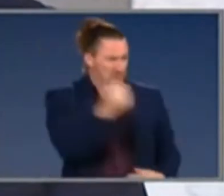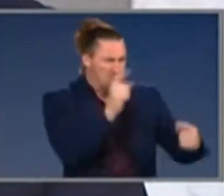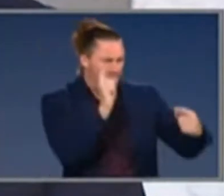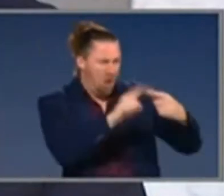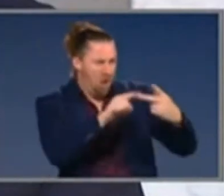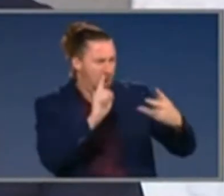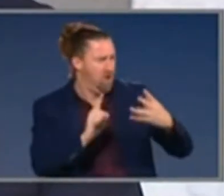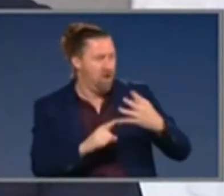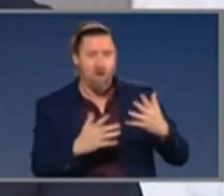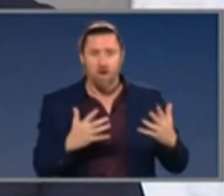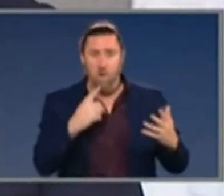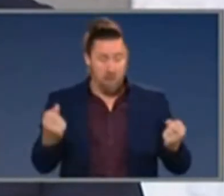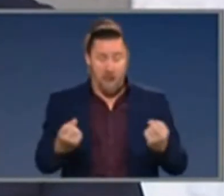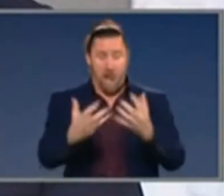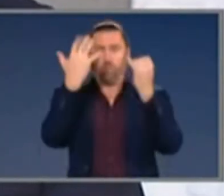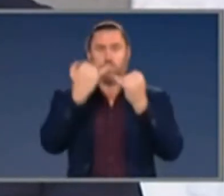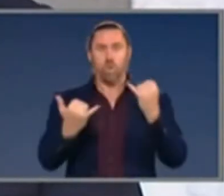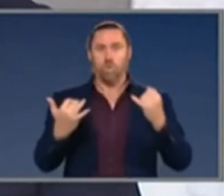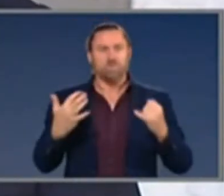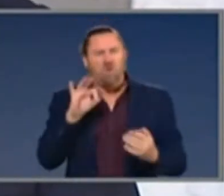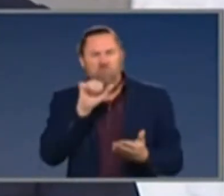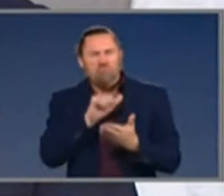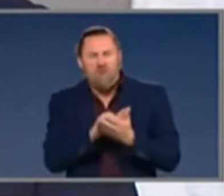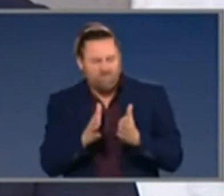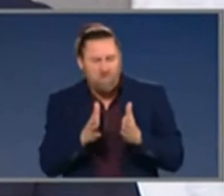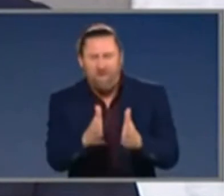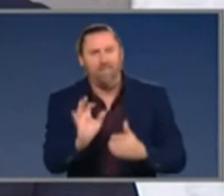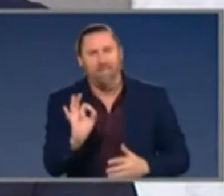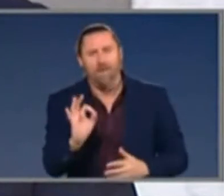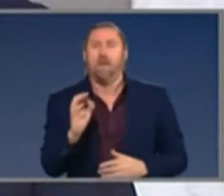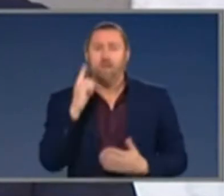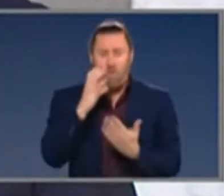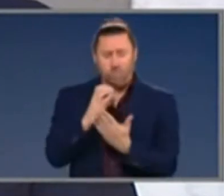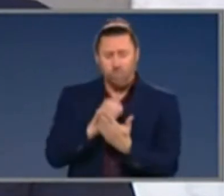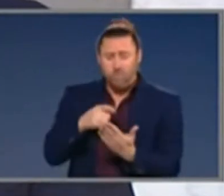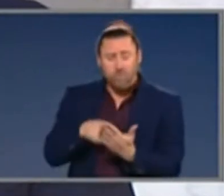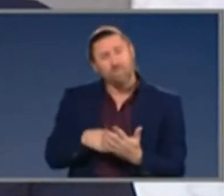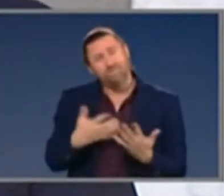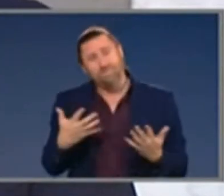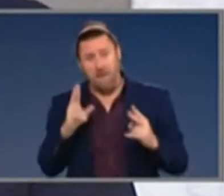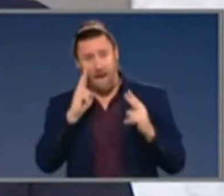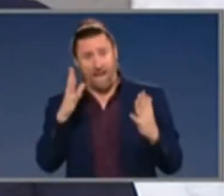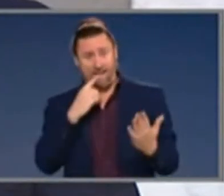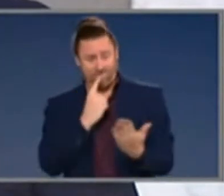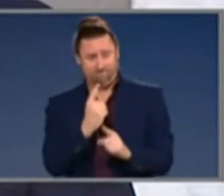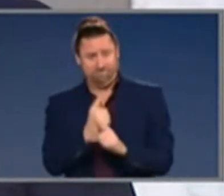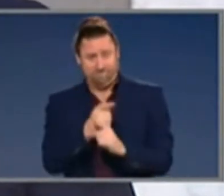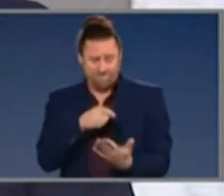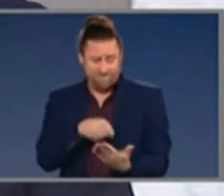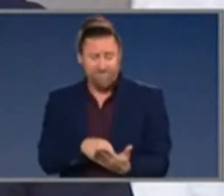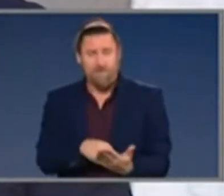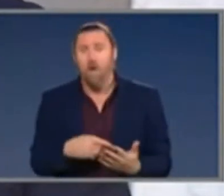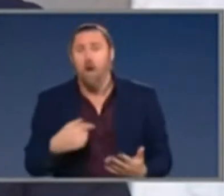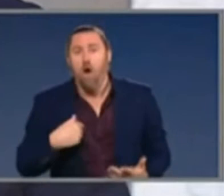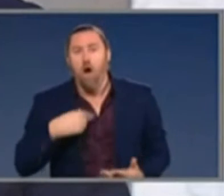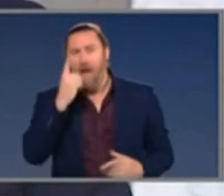is not the best way forward here, because I think the constitutional position is fairly clear. Now, it's not for me